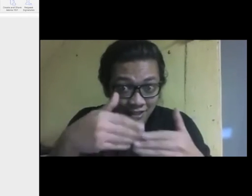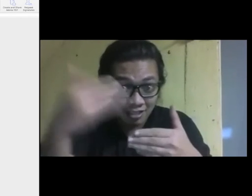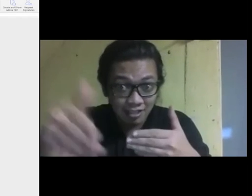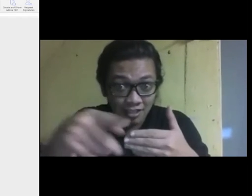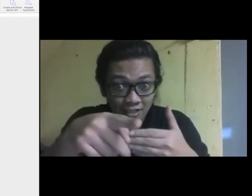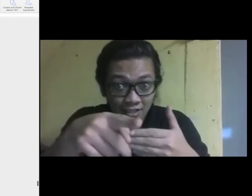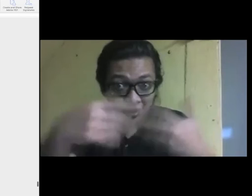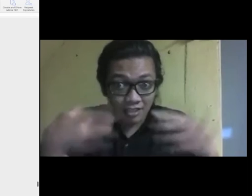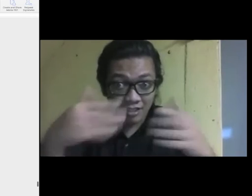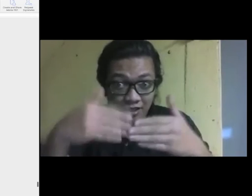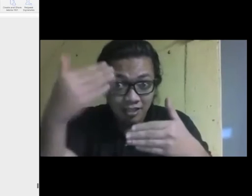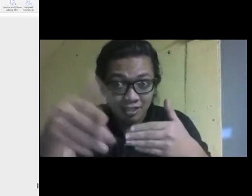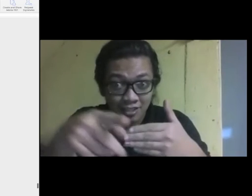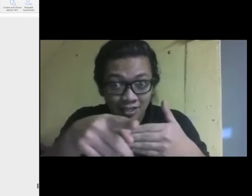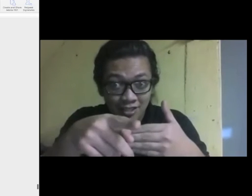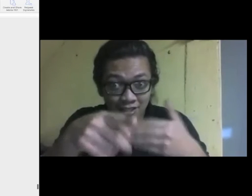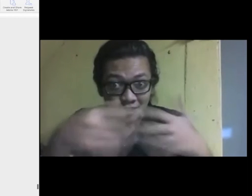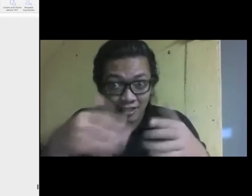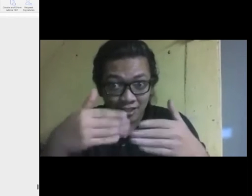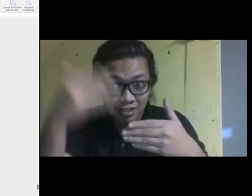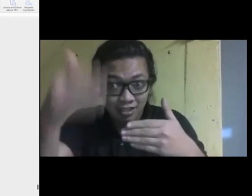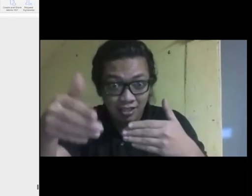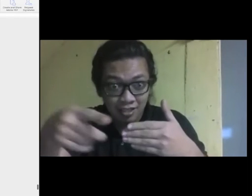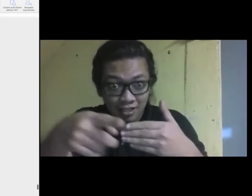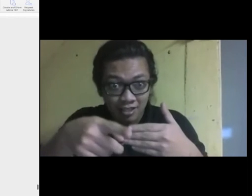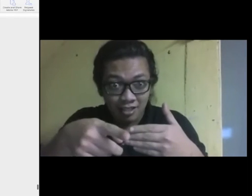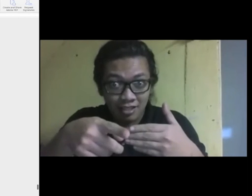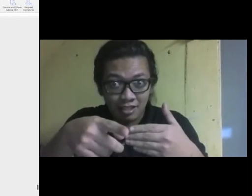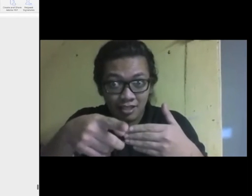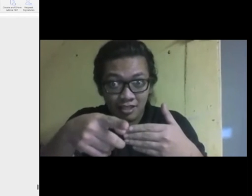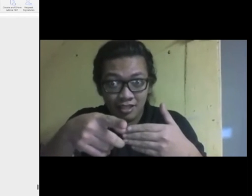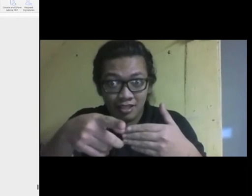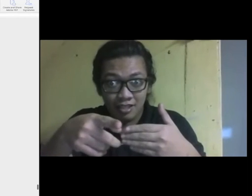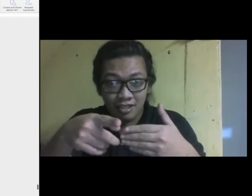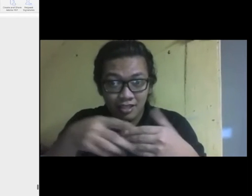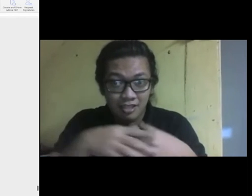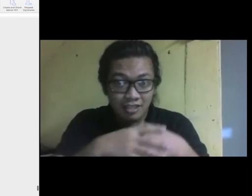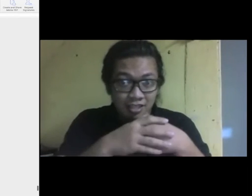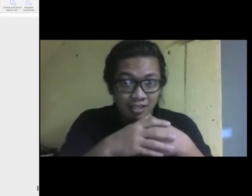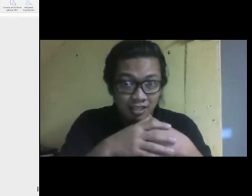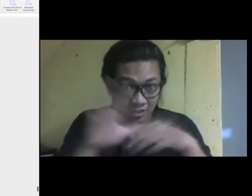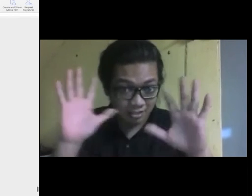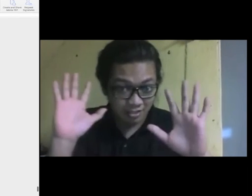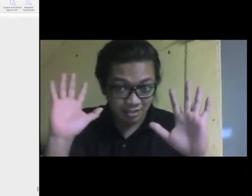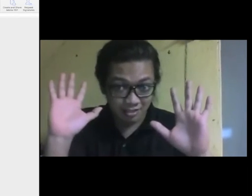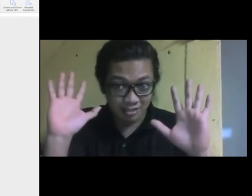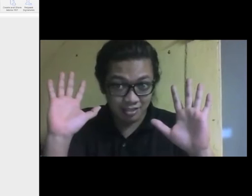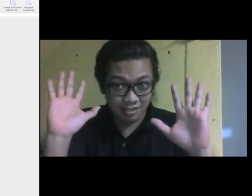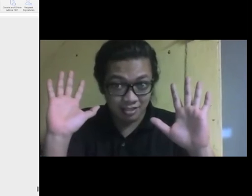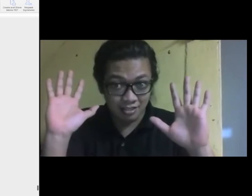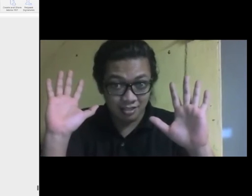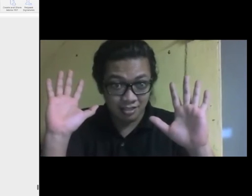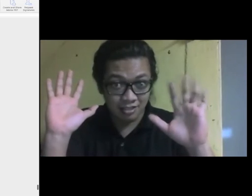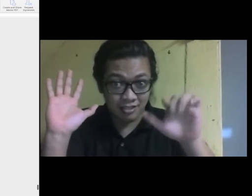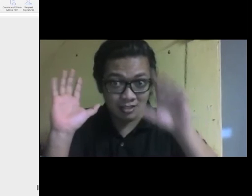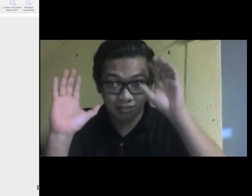So I think we're done. We just have the exercises. Okay. This is next. Okay. Next.